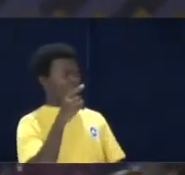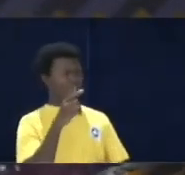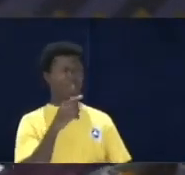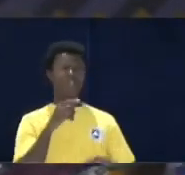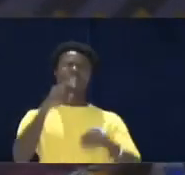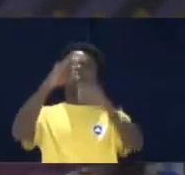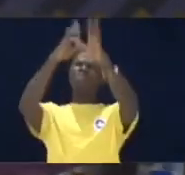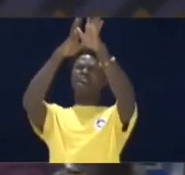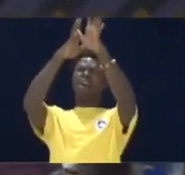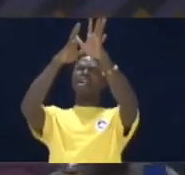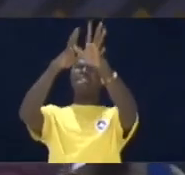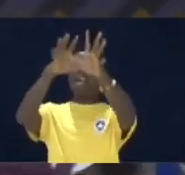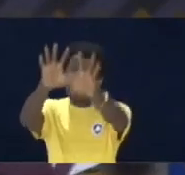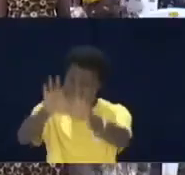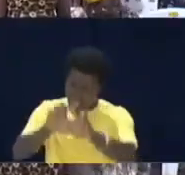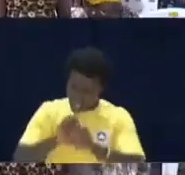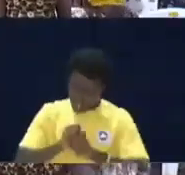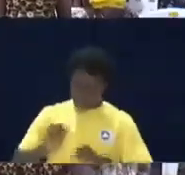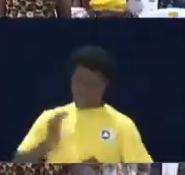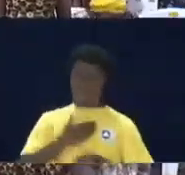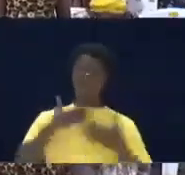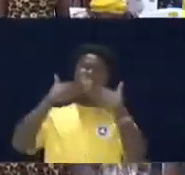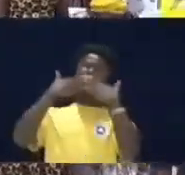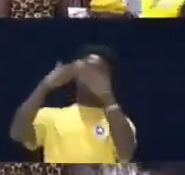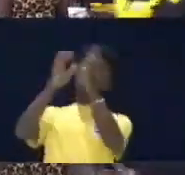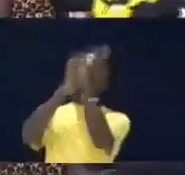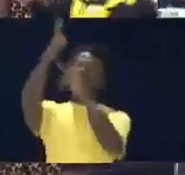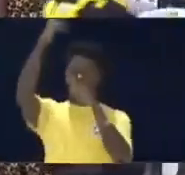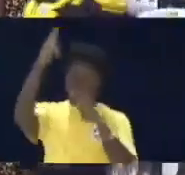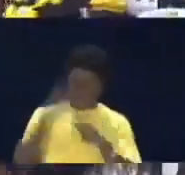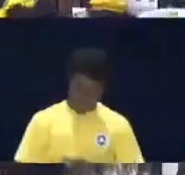Father, accept our thanks in Jesus' name.